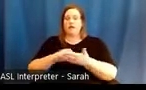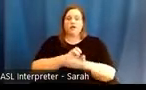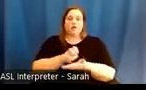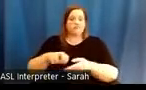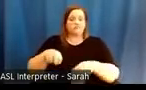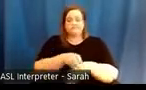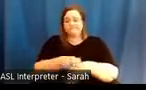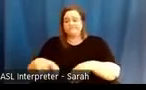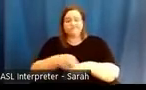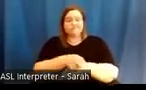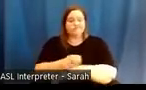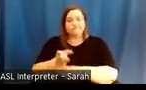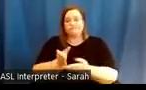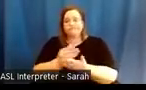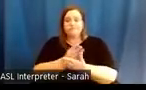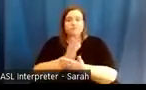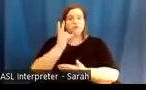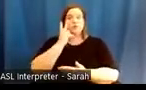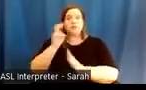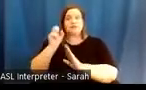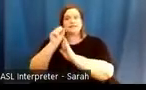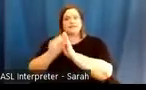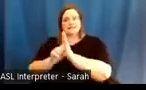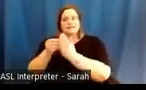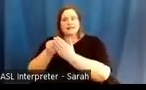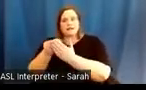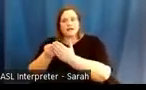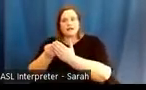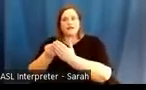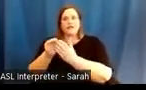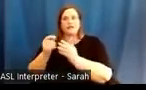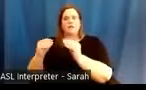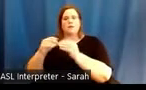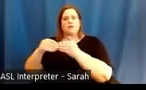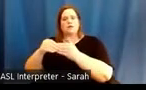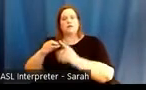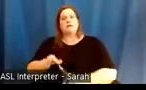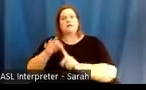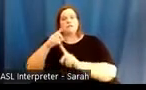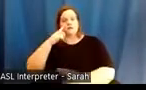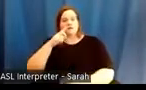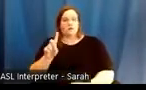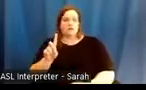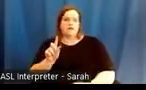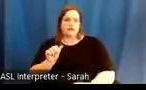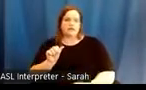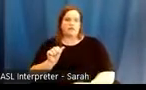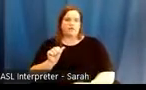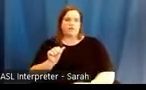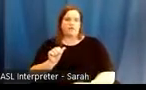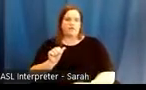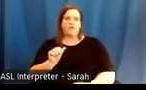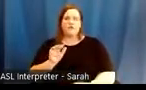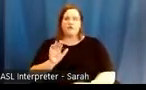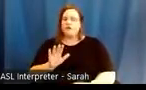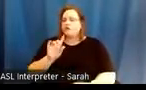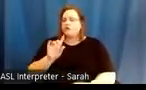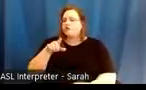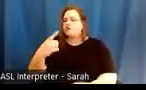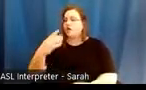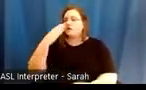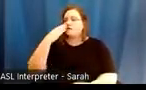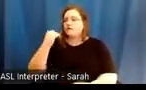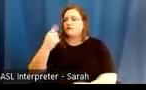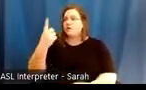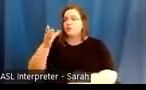able to see that the state funded programs are a little bit more lenient, especially for disabled, because, you know, one person